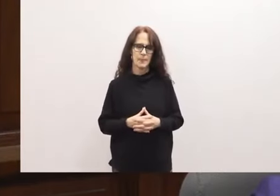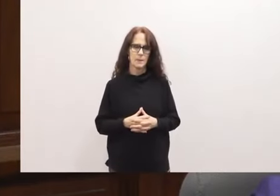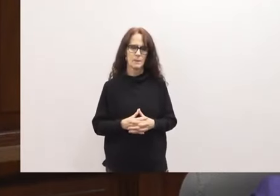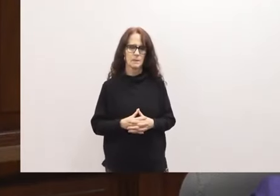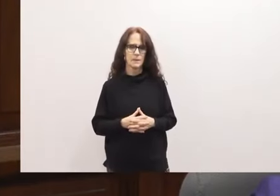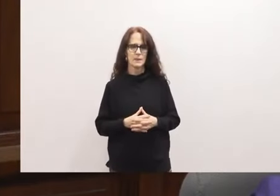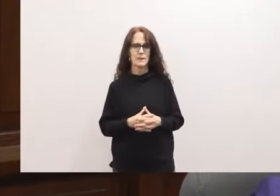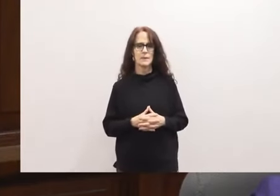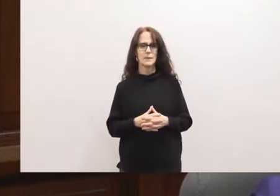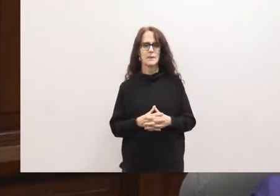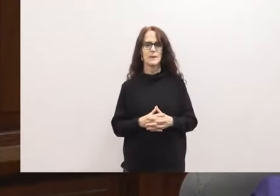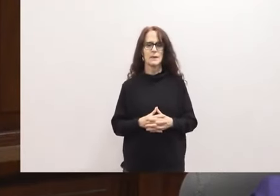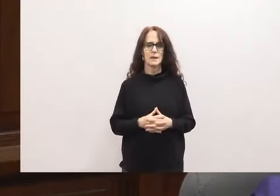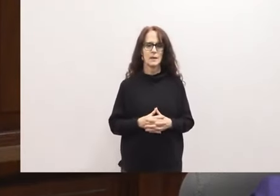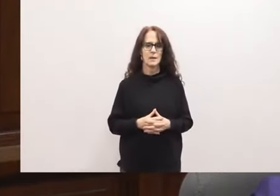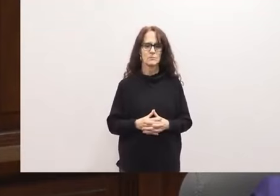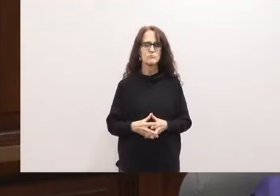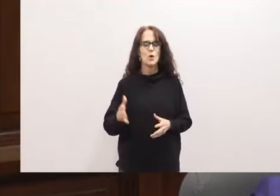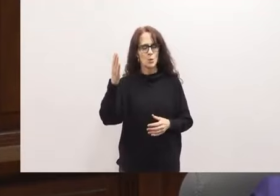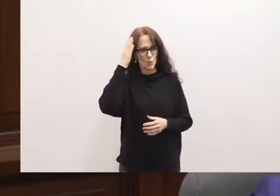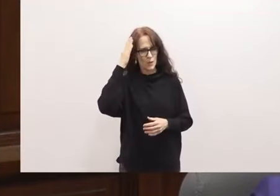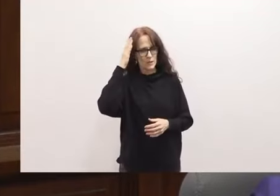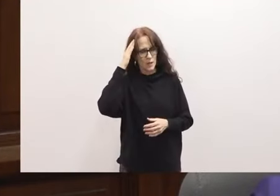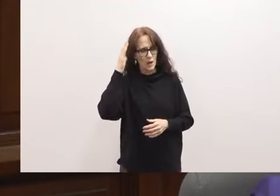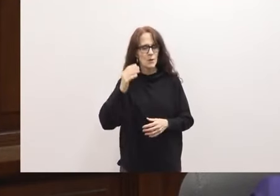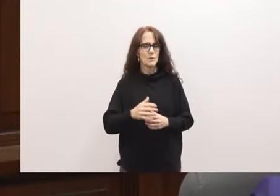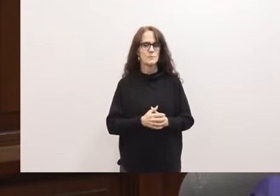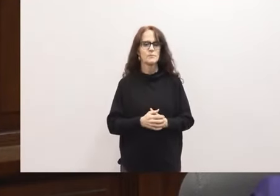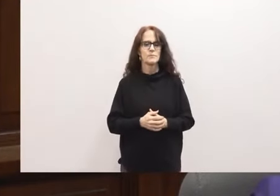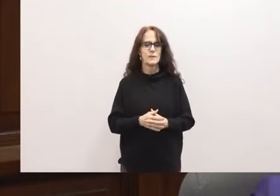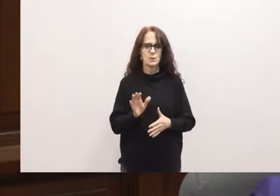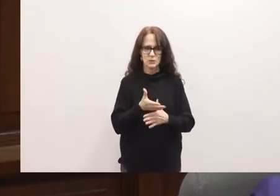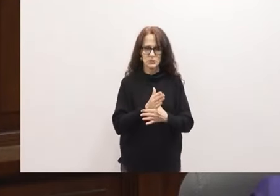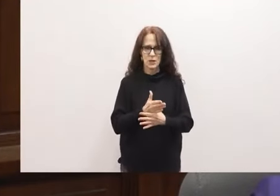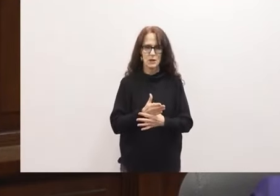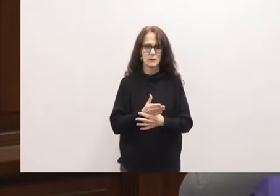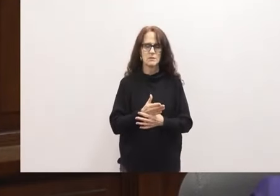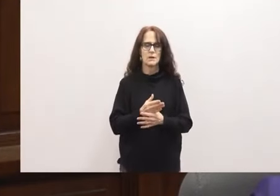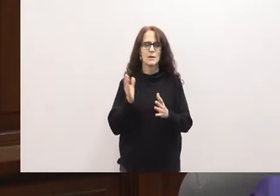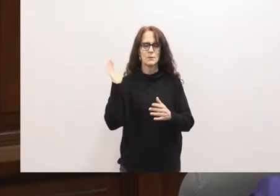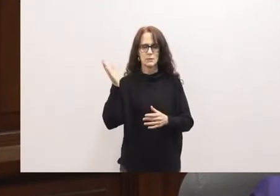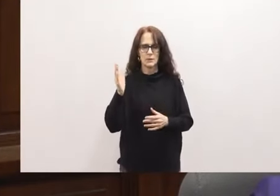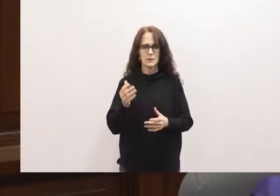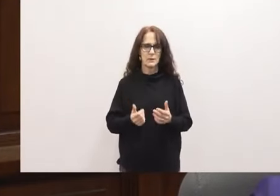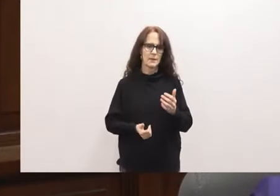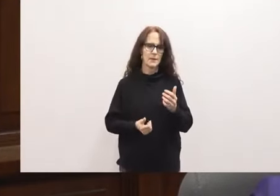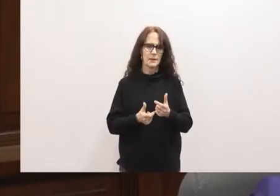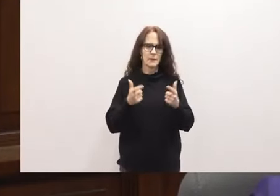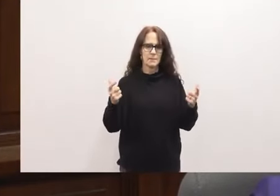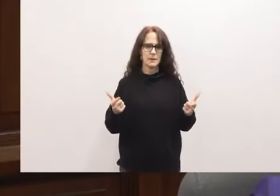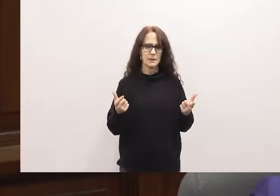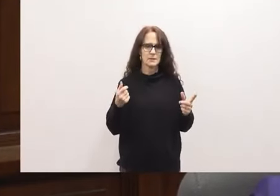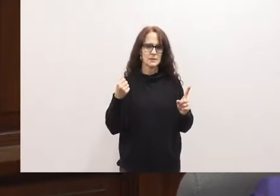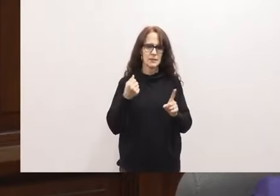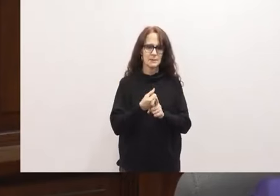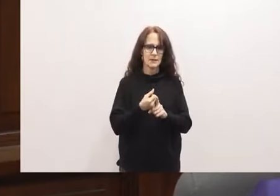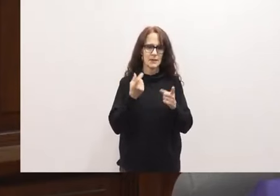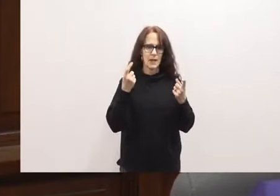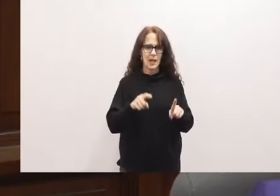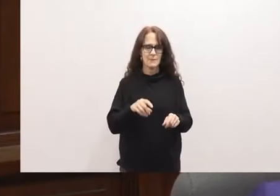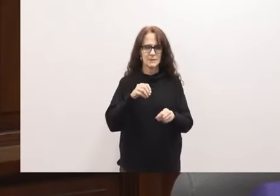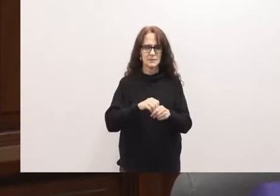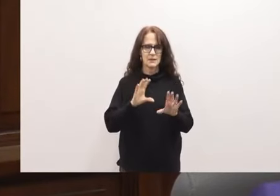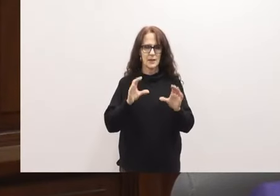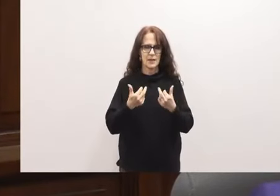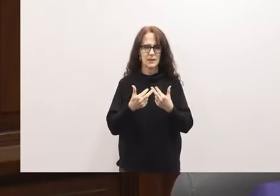We all know, and we've all shared, and we've been presented that the biggest impact on student success happens in the classroom, all